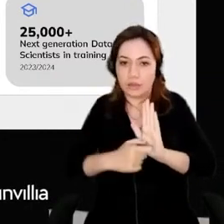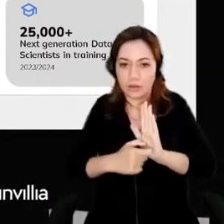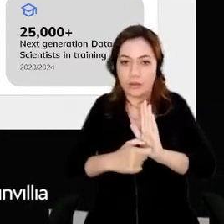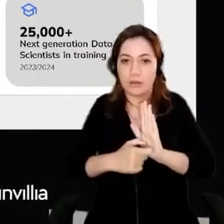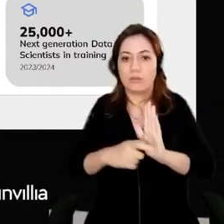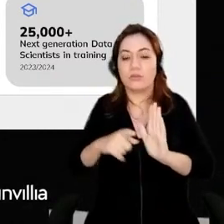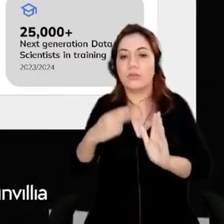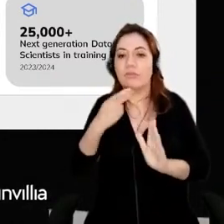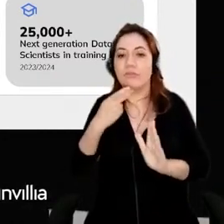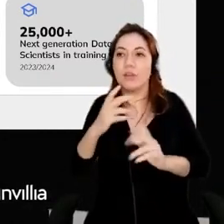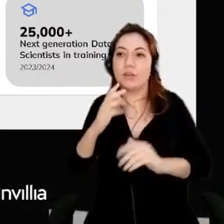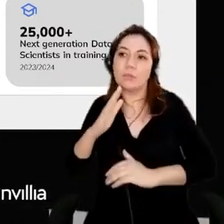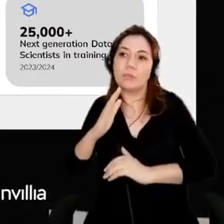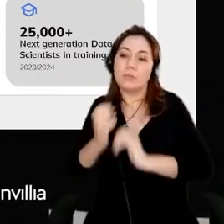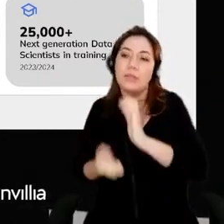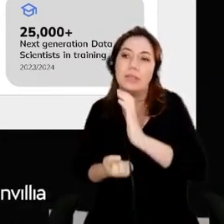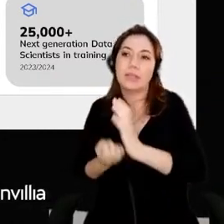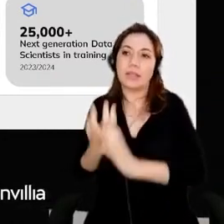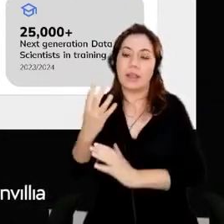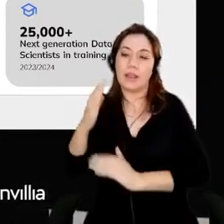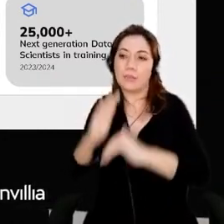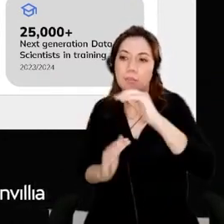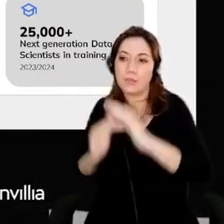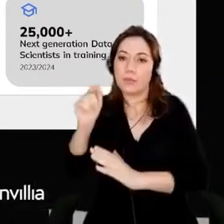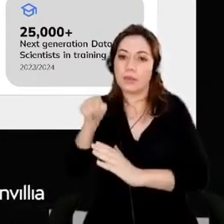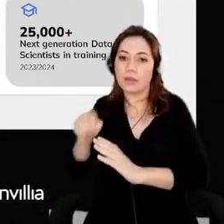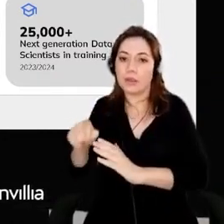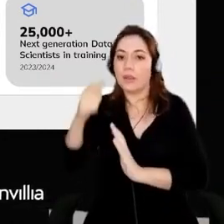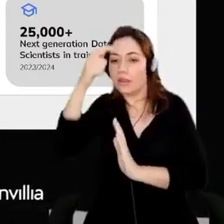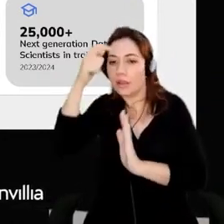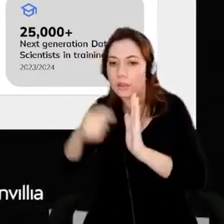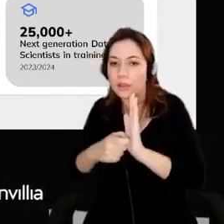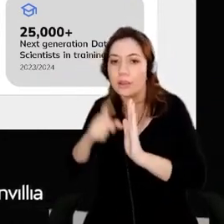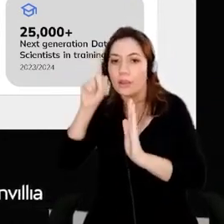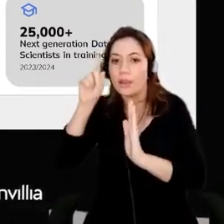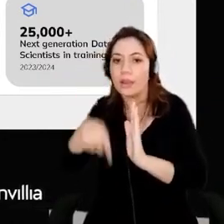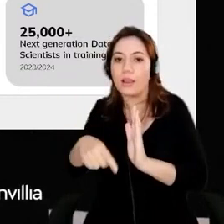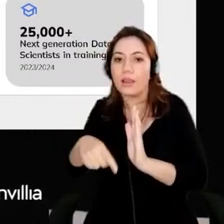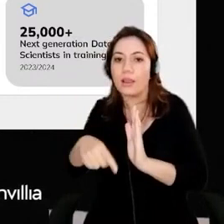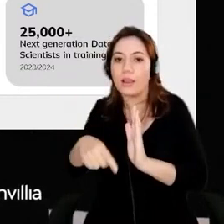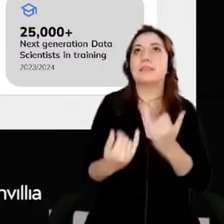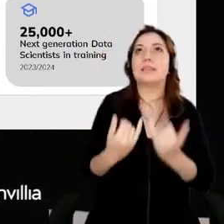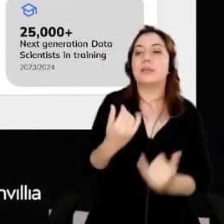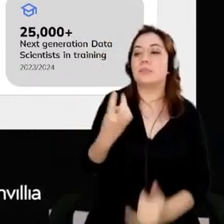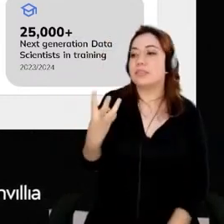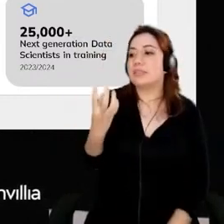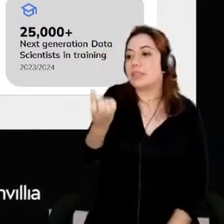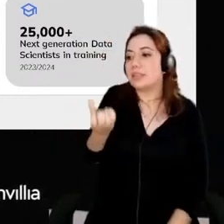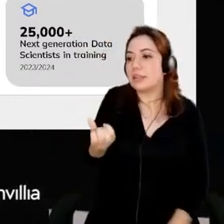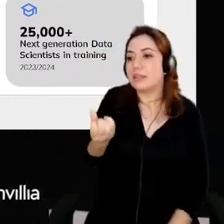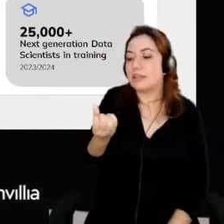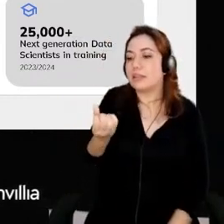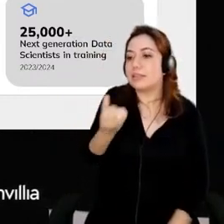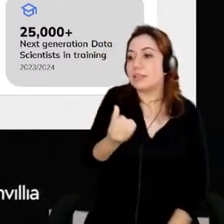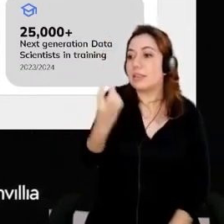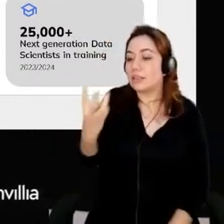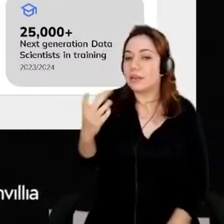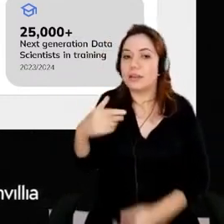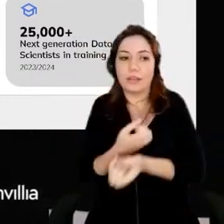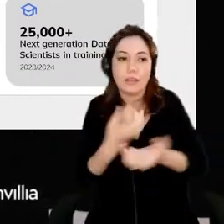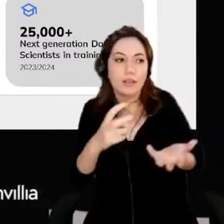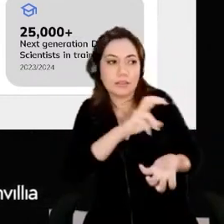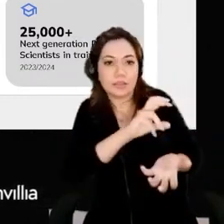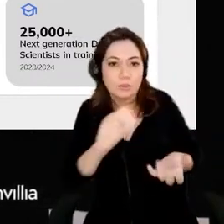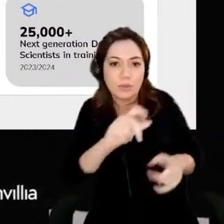63 applications for 50 clients around the world in various industries, from telco to water utilities